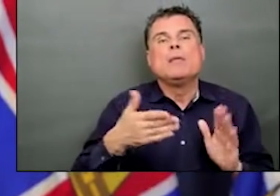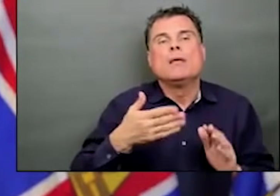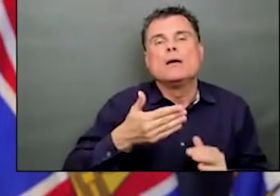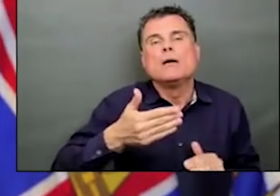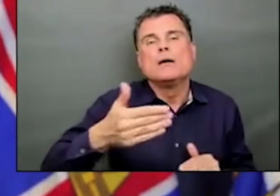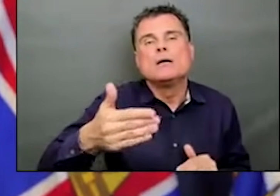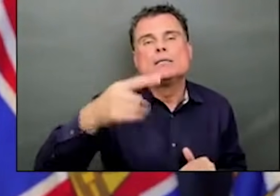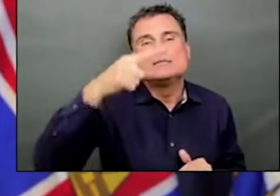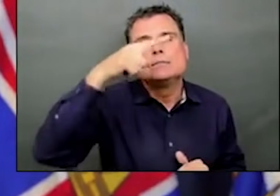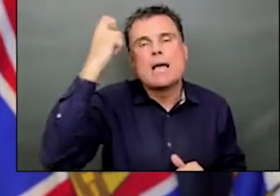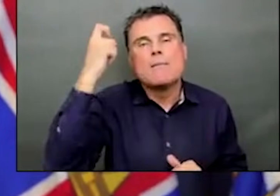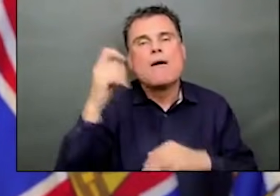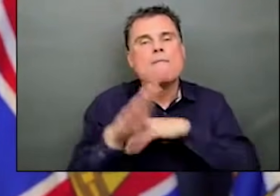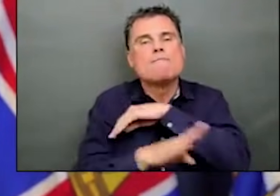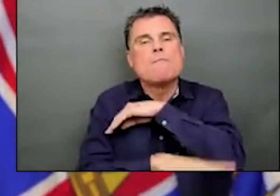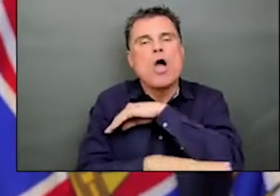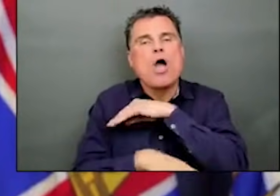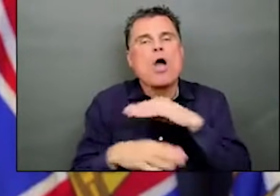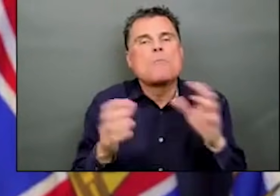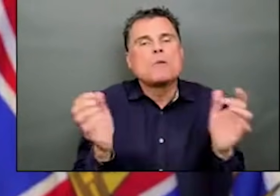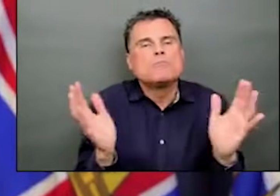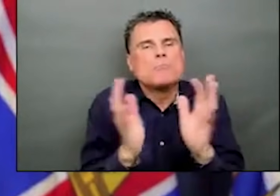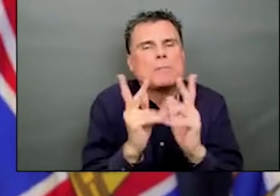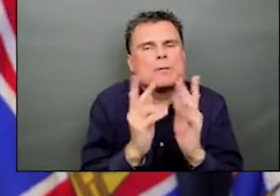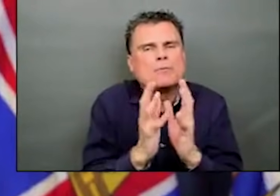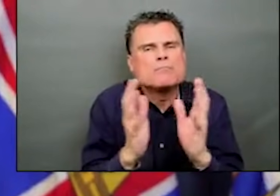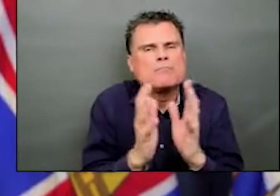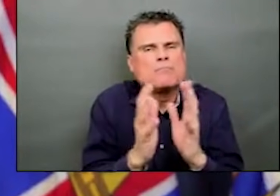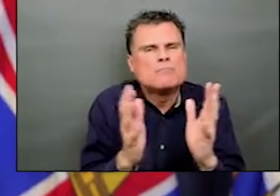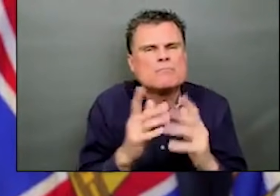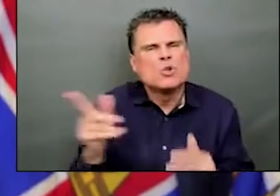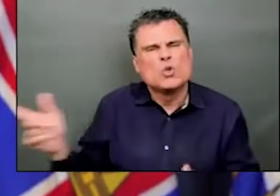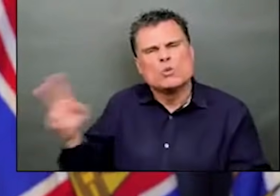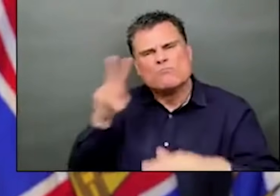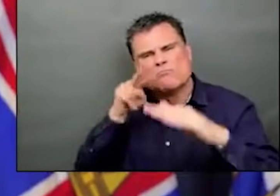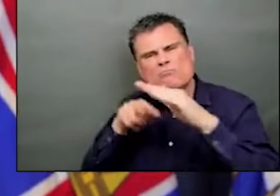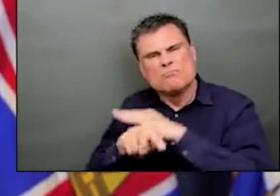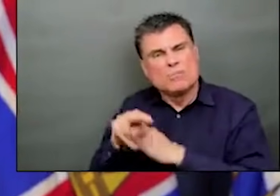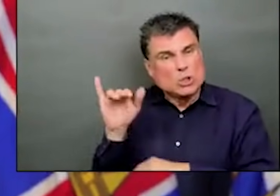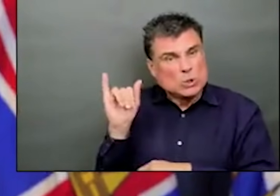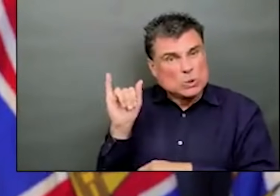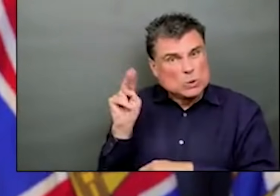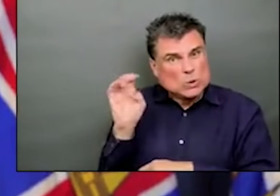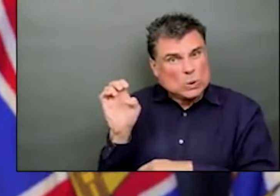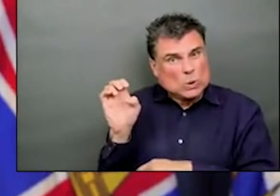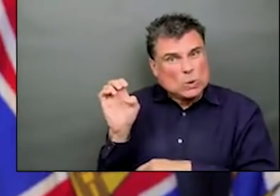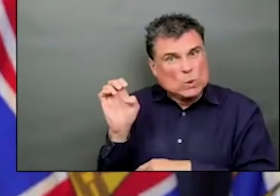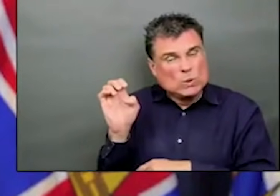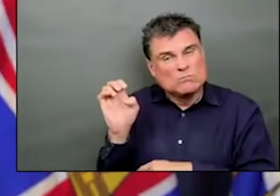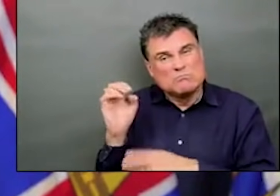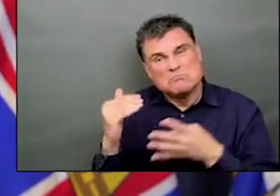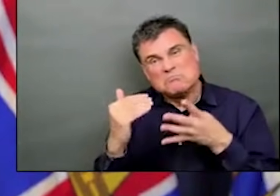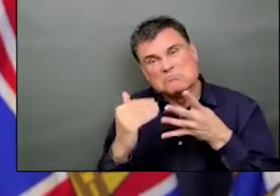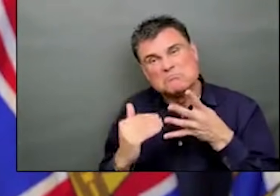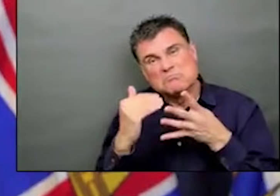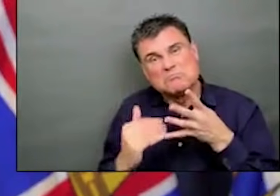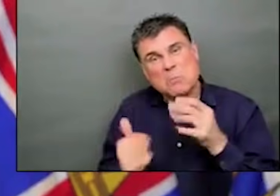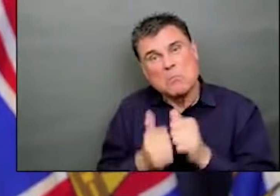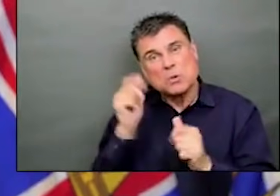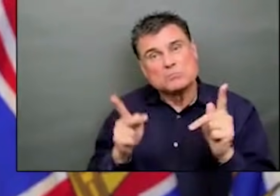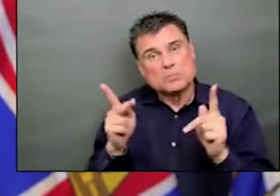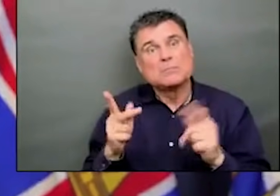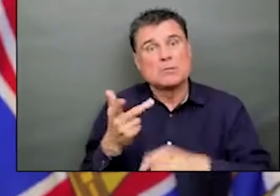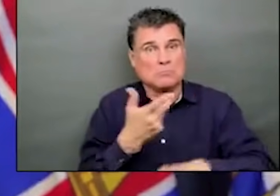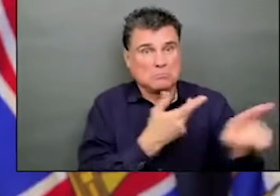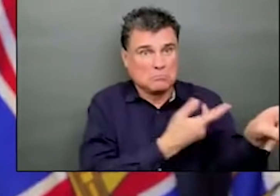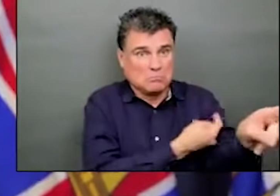gatherings. So, presumably by the end of June or June 21st, pretty much everyone will have had one shot. So between